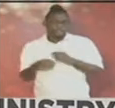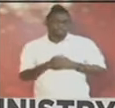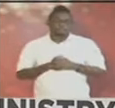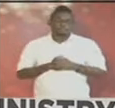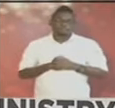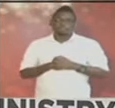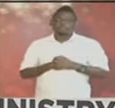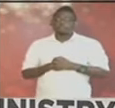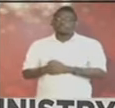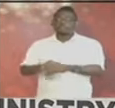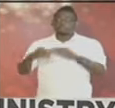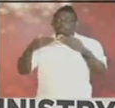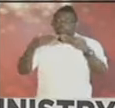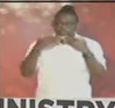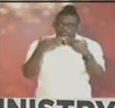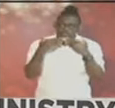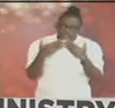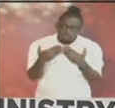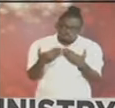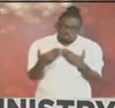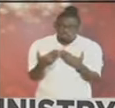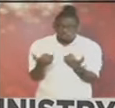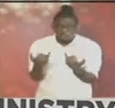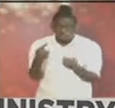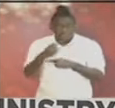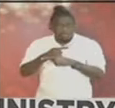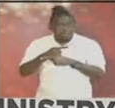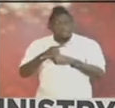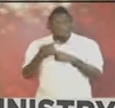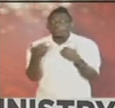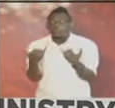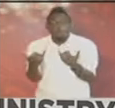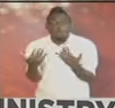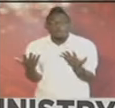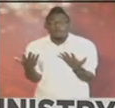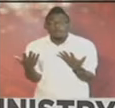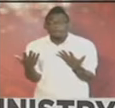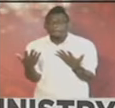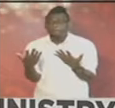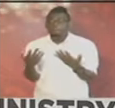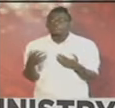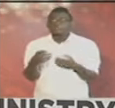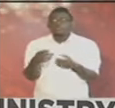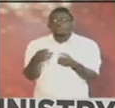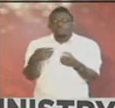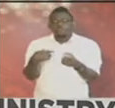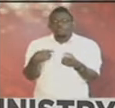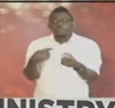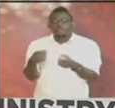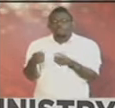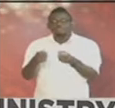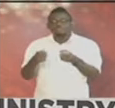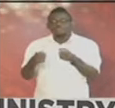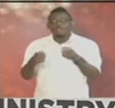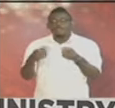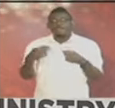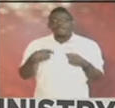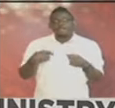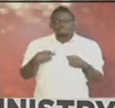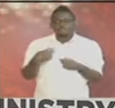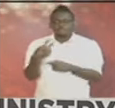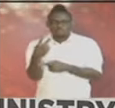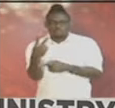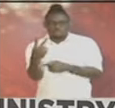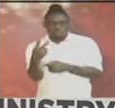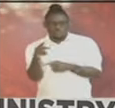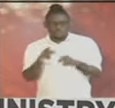Thankfully, at the moment, our numbers of confirmed cases are well controlled. At the moment, we in fact have 2